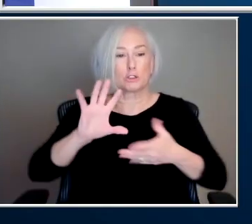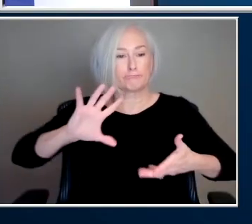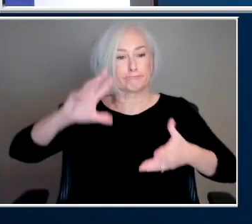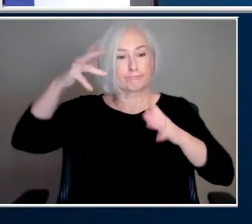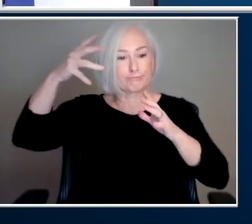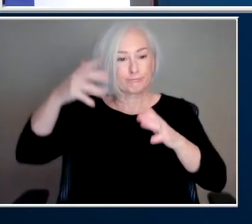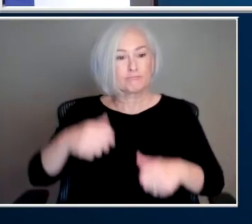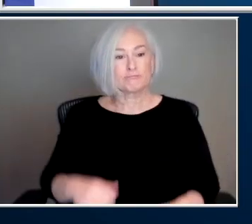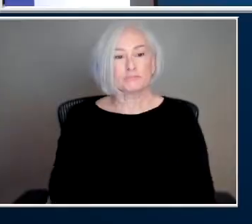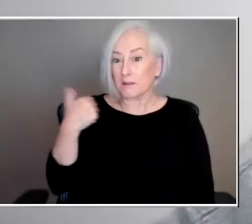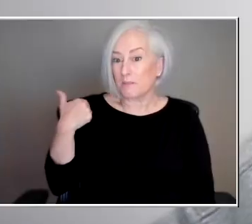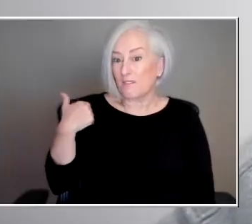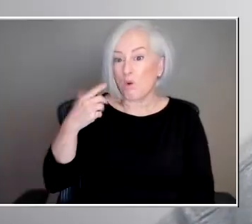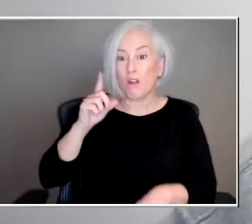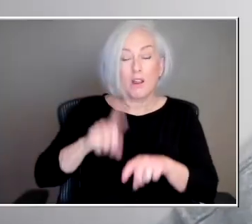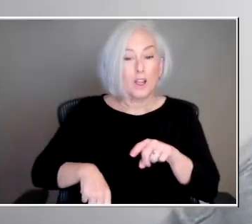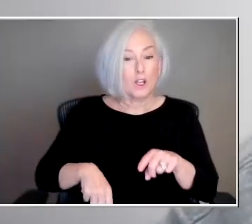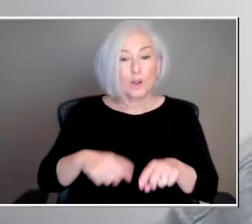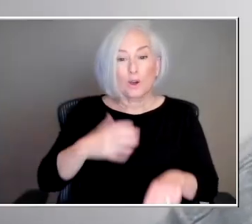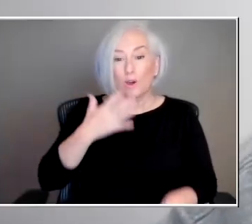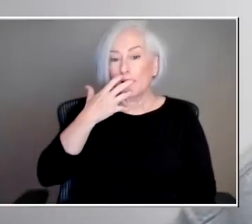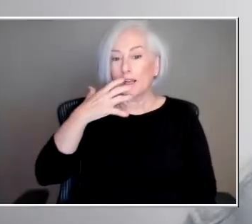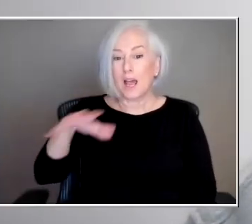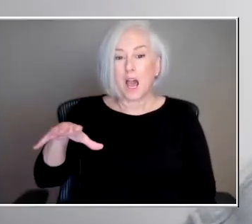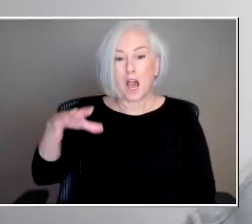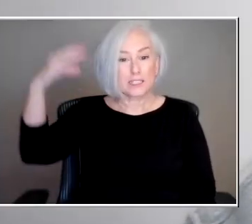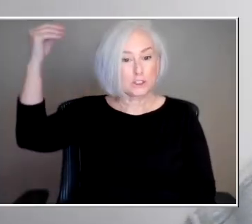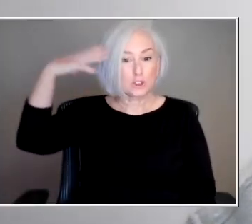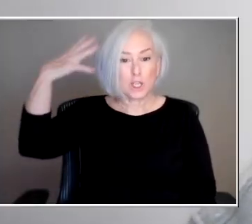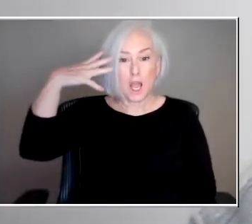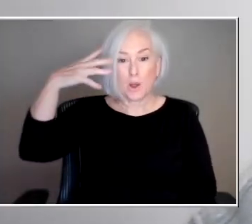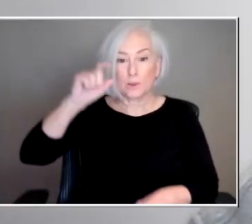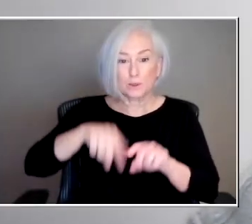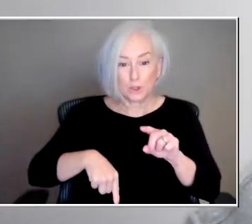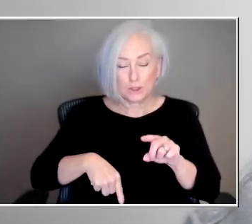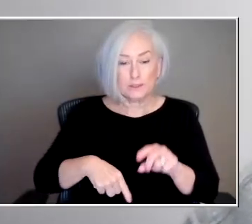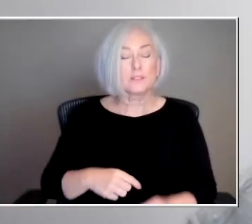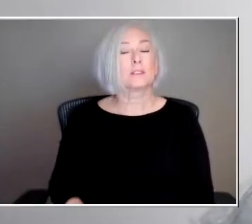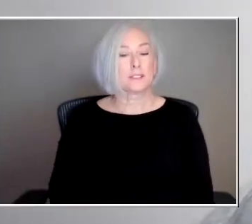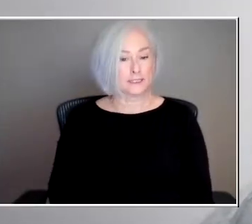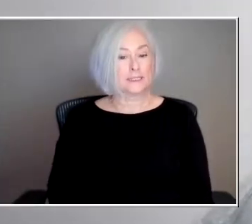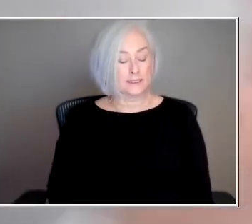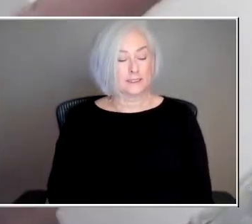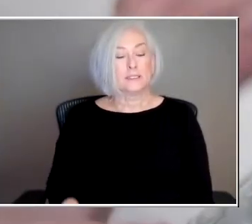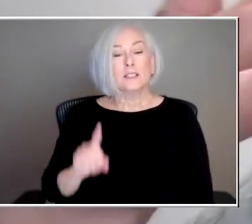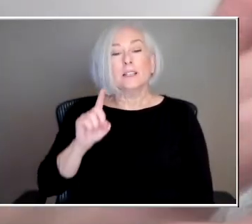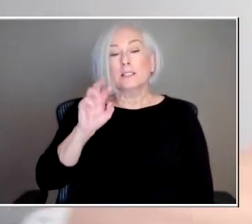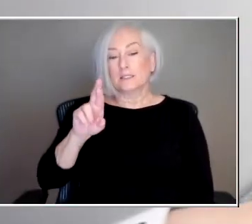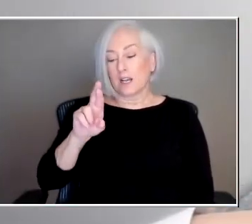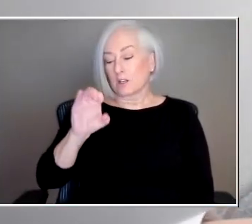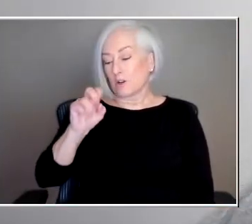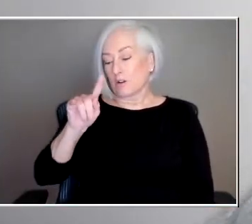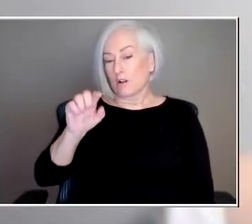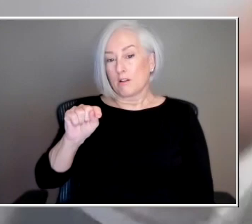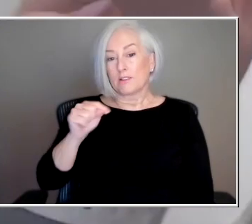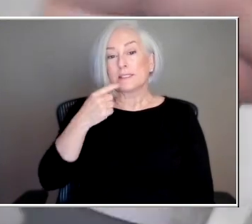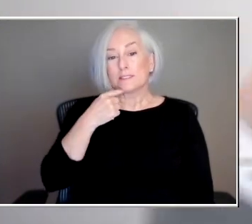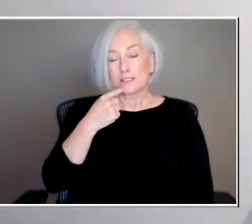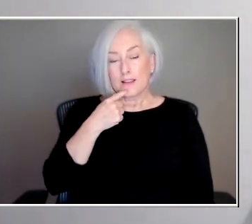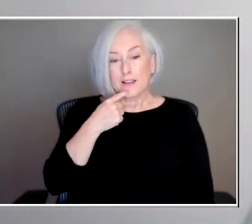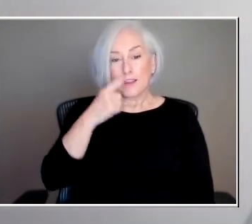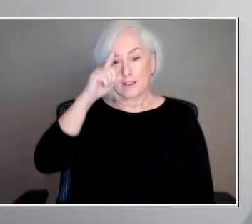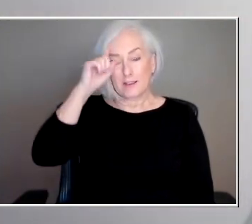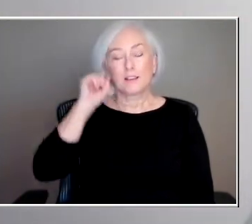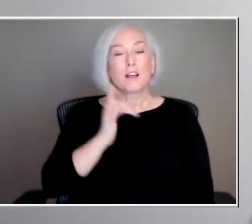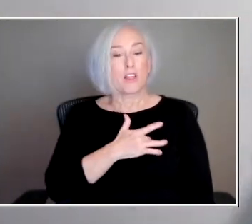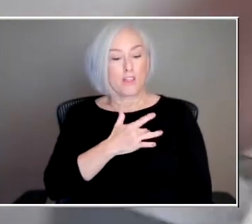even take hot showers. So, like Dr. Comfort was saying, the change in the heart